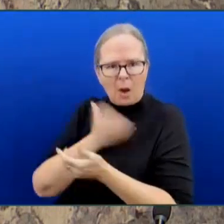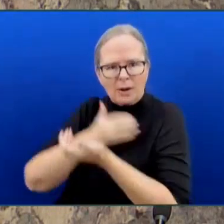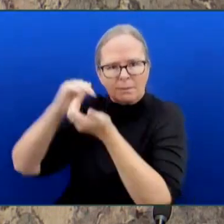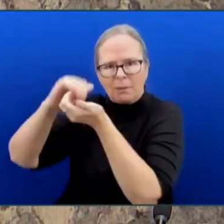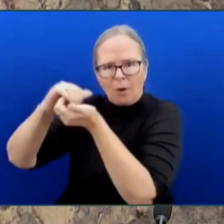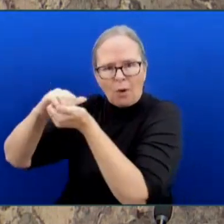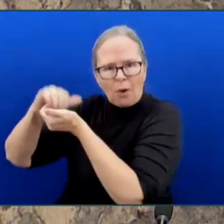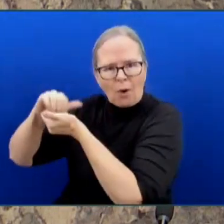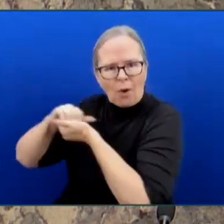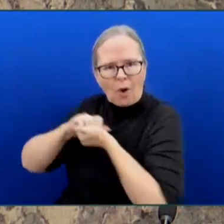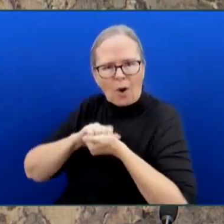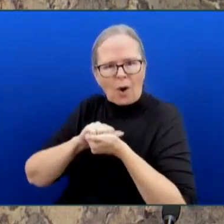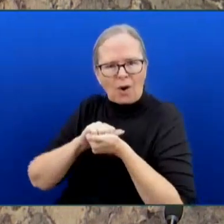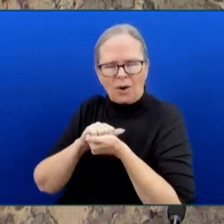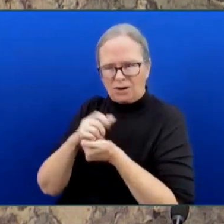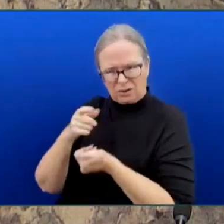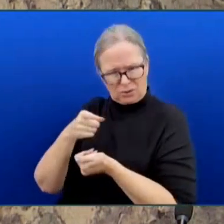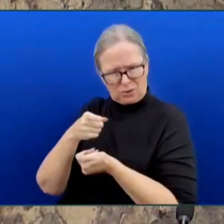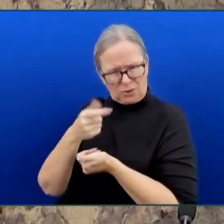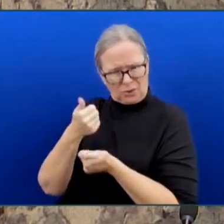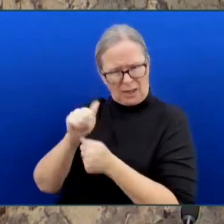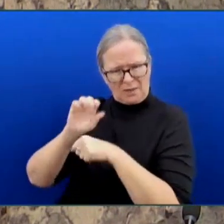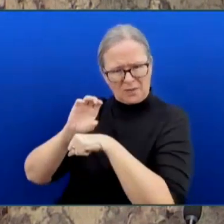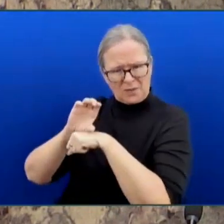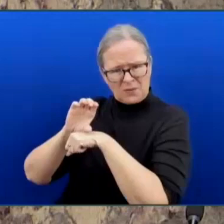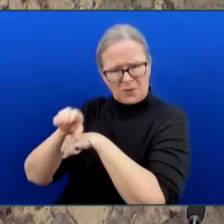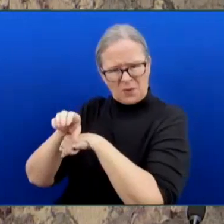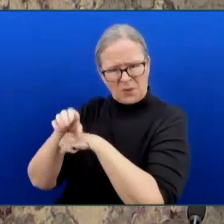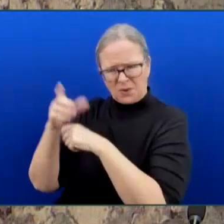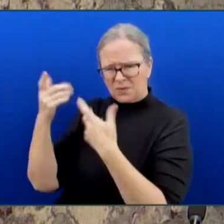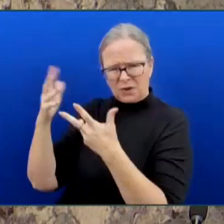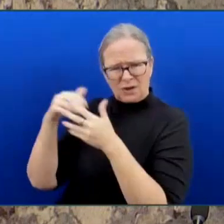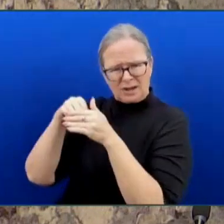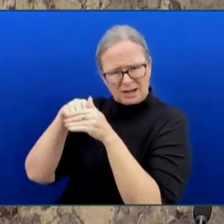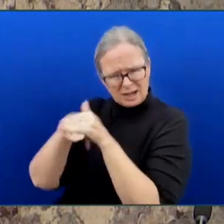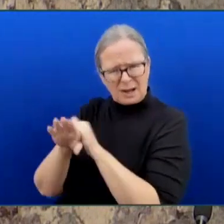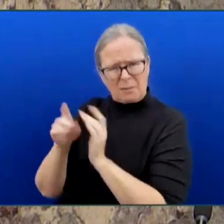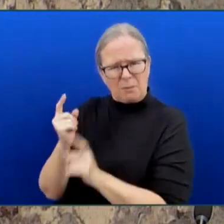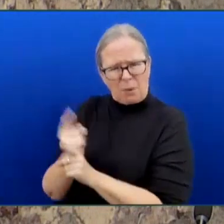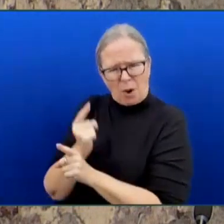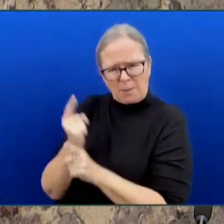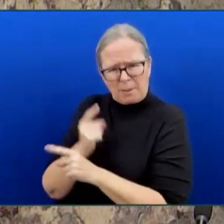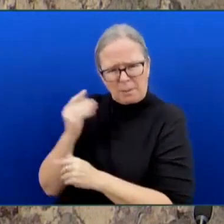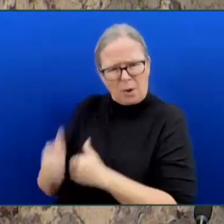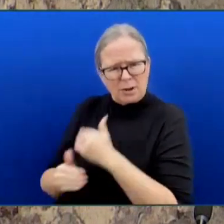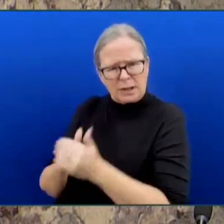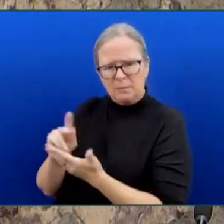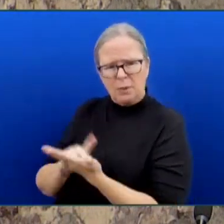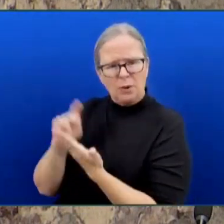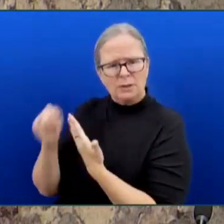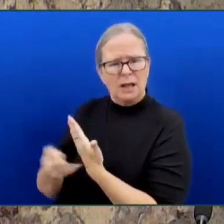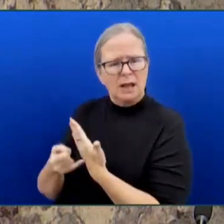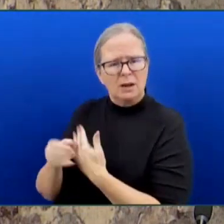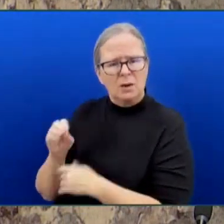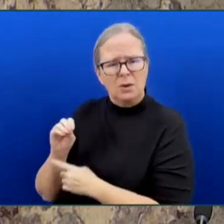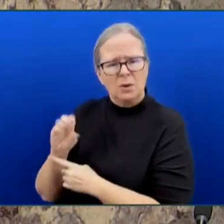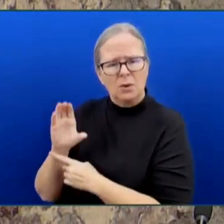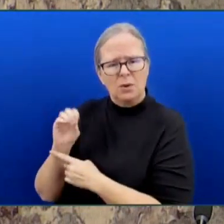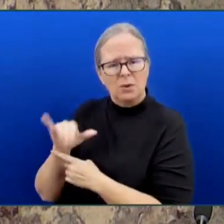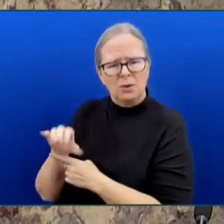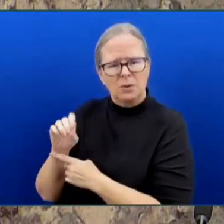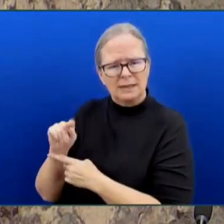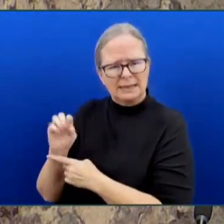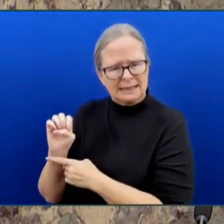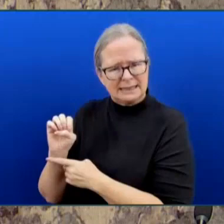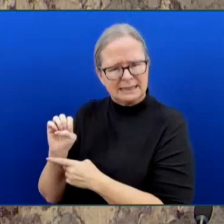companies who have entered a regulatory process, such as Project Coyote, in environmental assessment process right now, in good faith, I